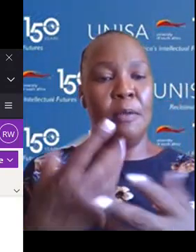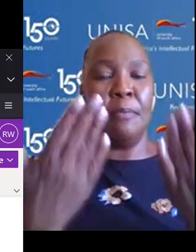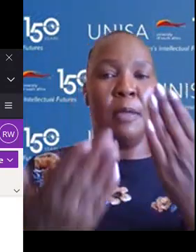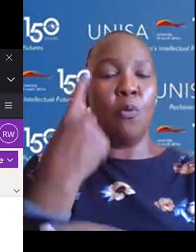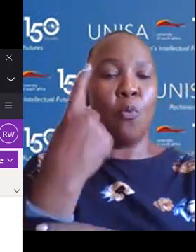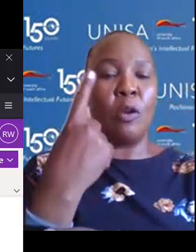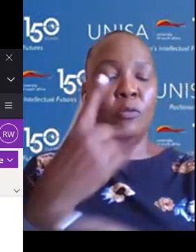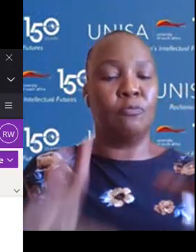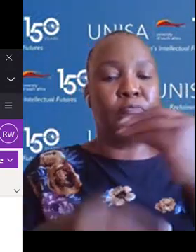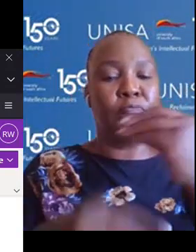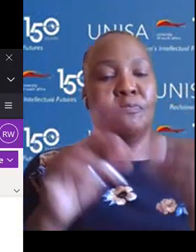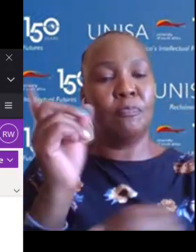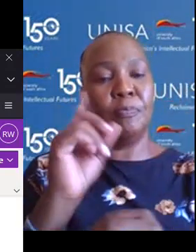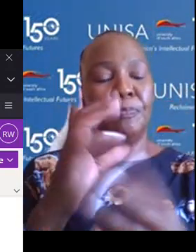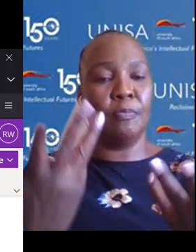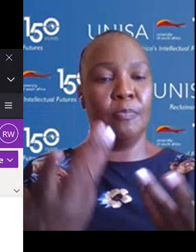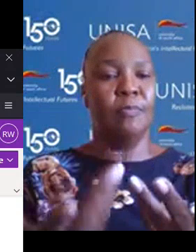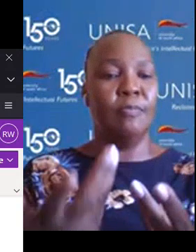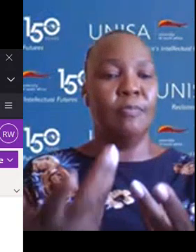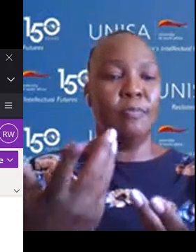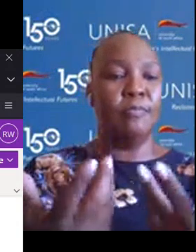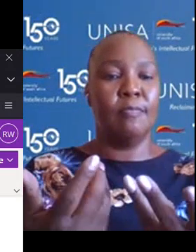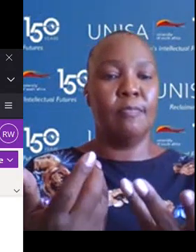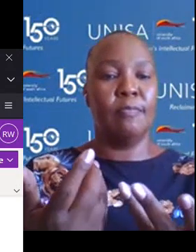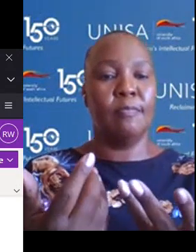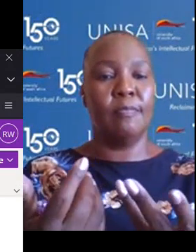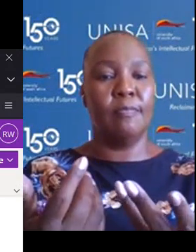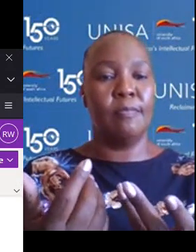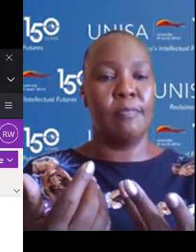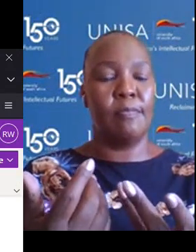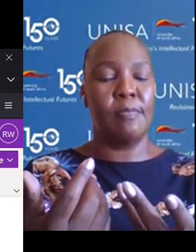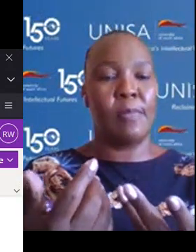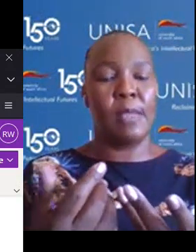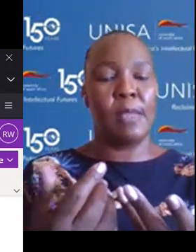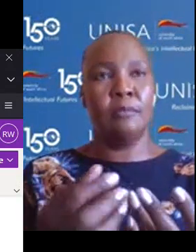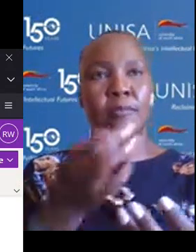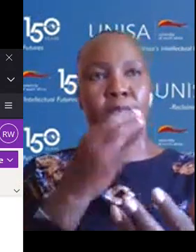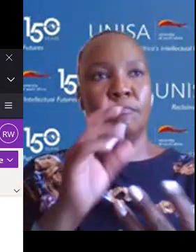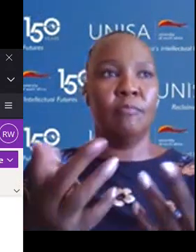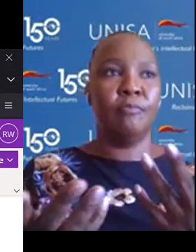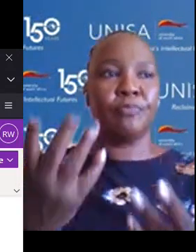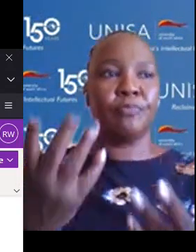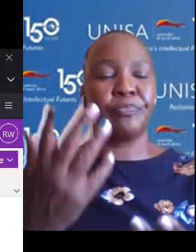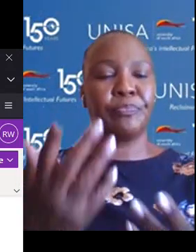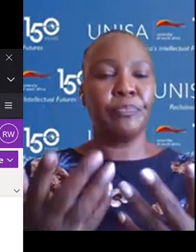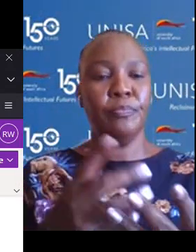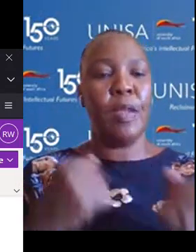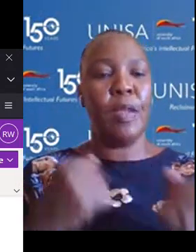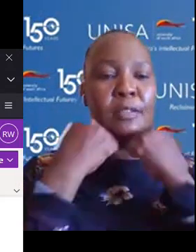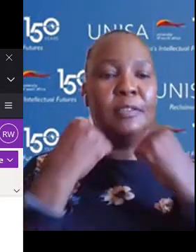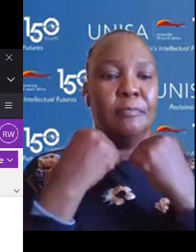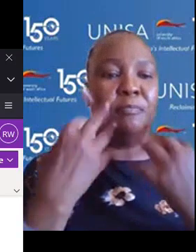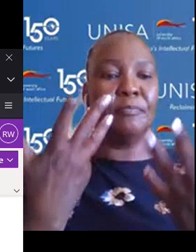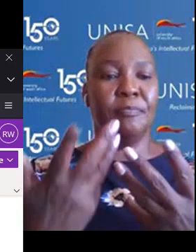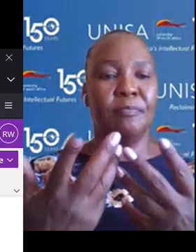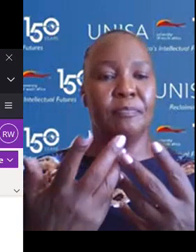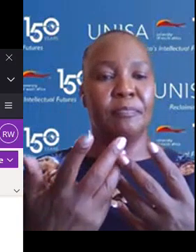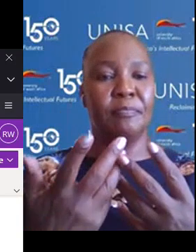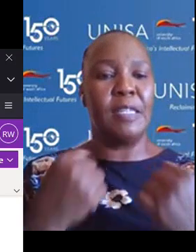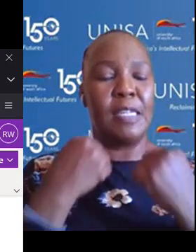to add here, for instance, would be, let's say here, the assignment dates, for instance.